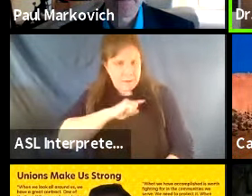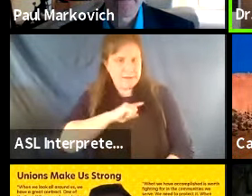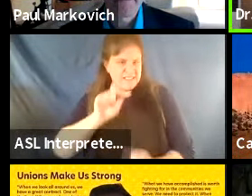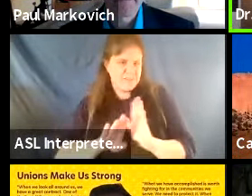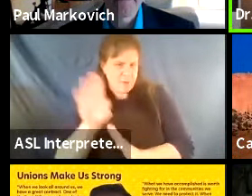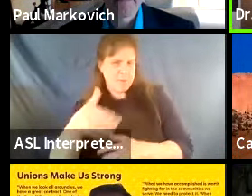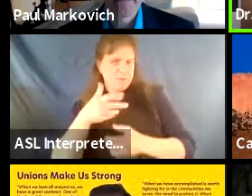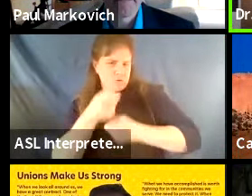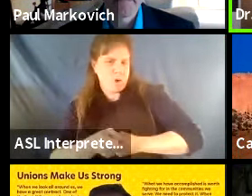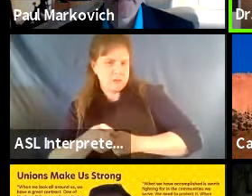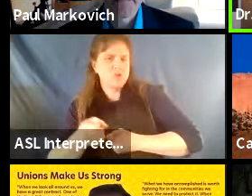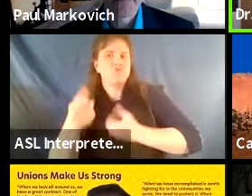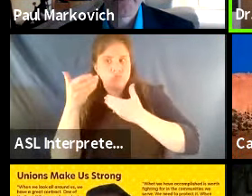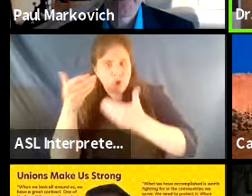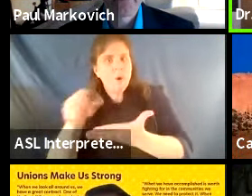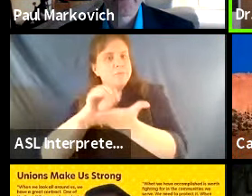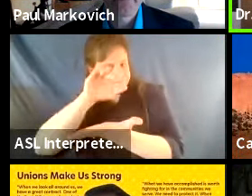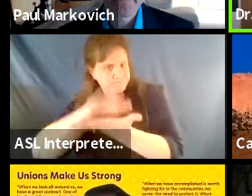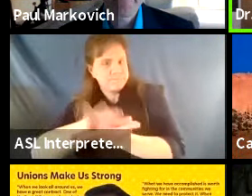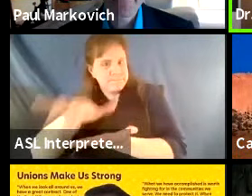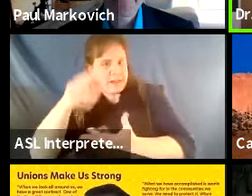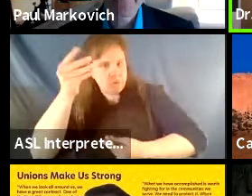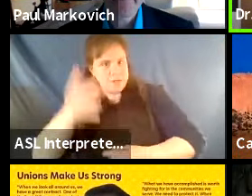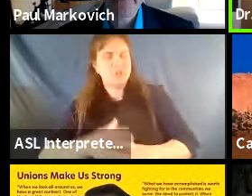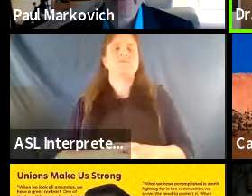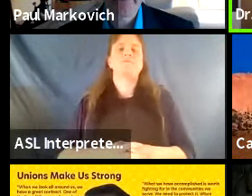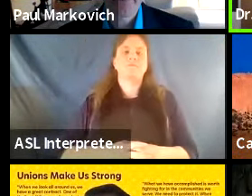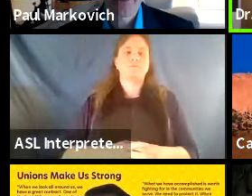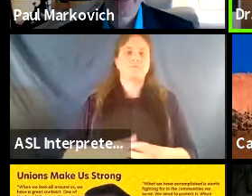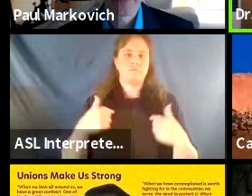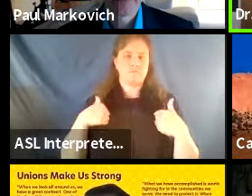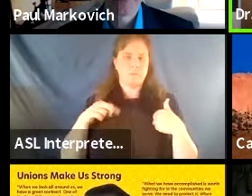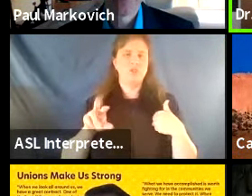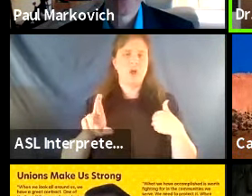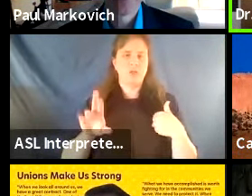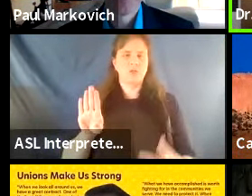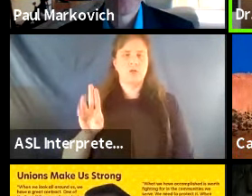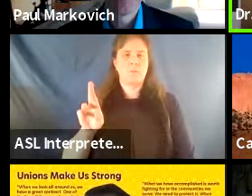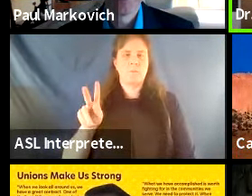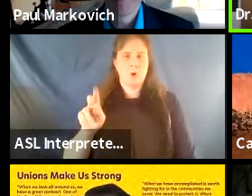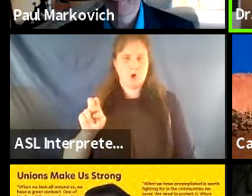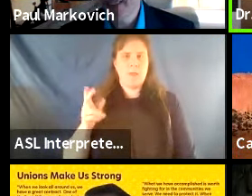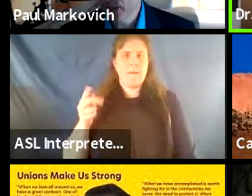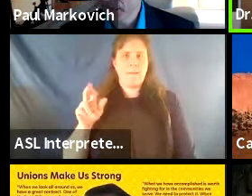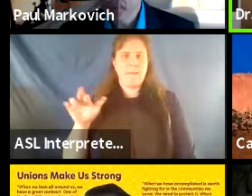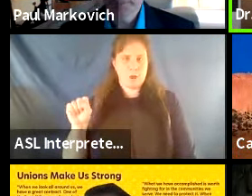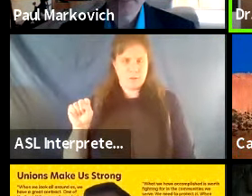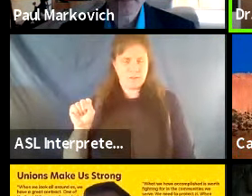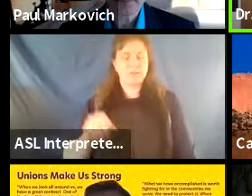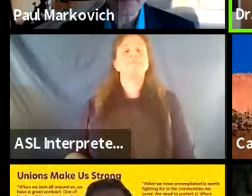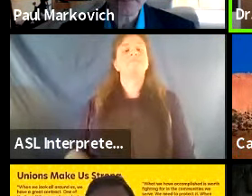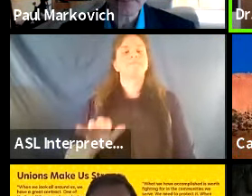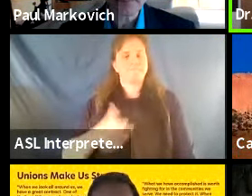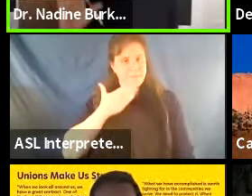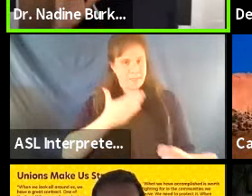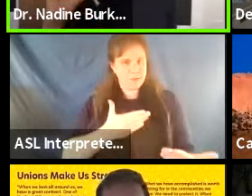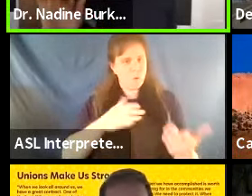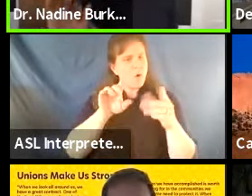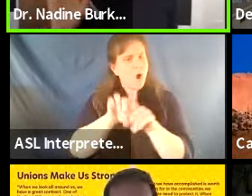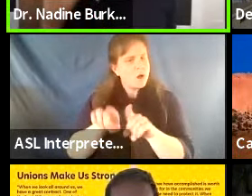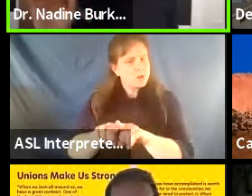Thank you. And so, you know, Paul, as you're building the system, right? Yeah. What it sounds like,